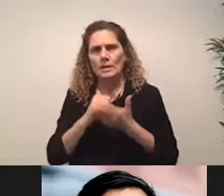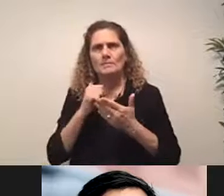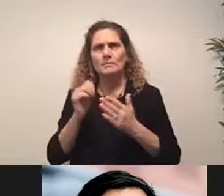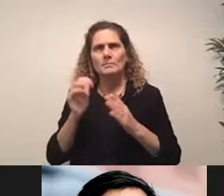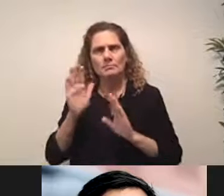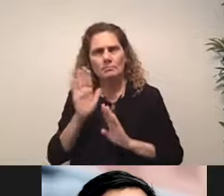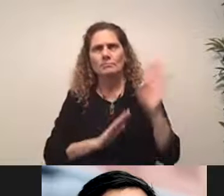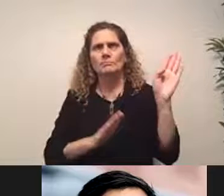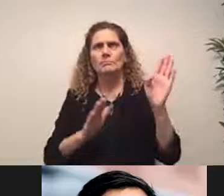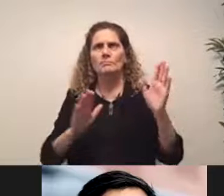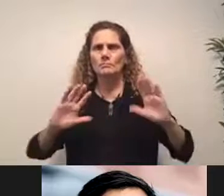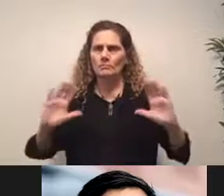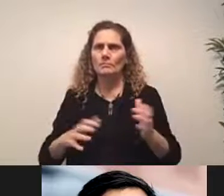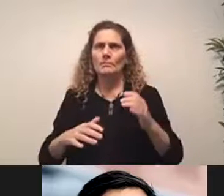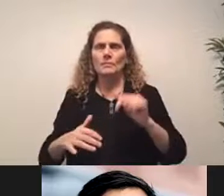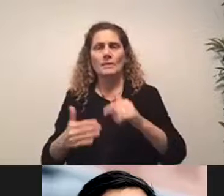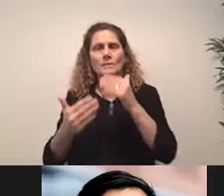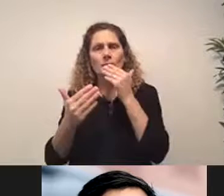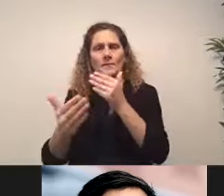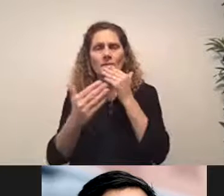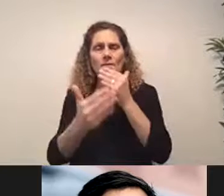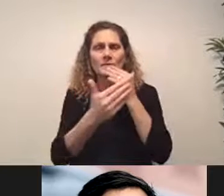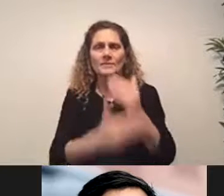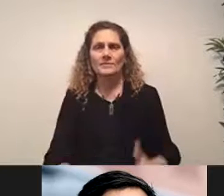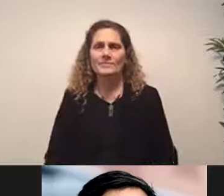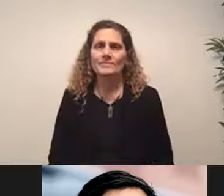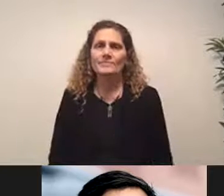Feliz Fiestas, Milwaukee.